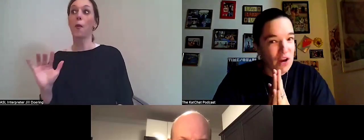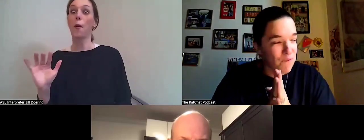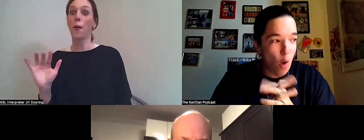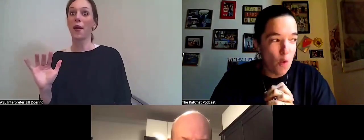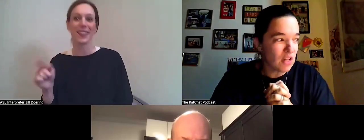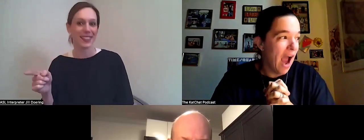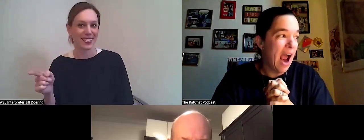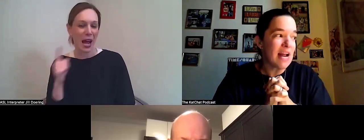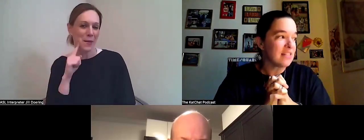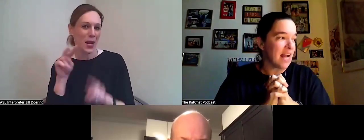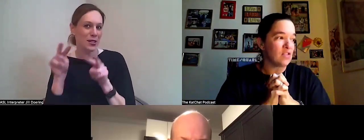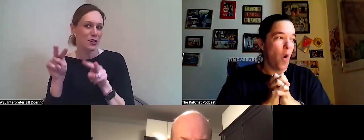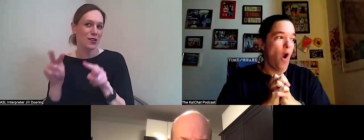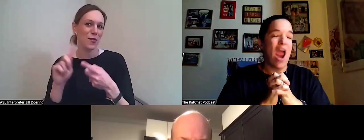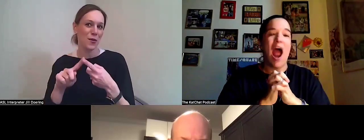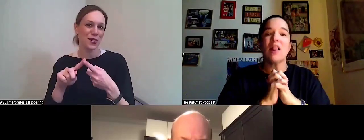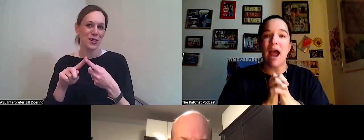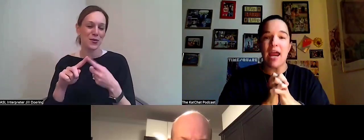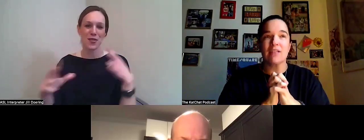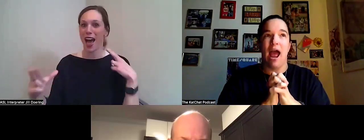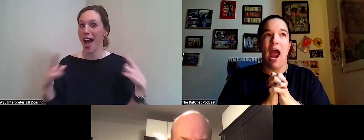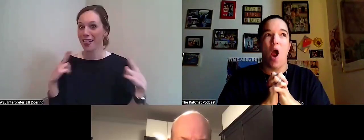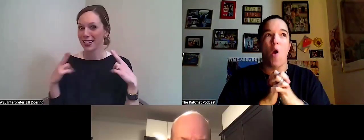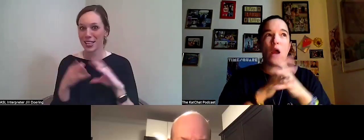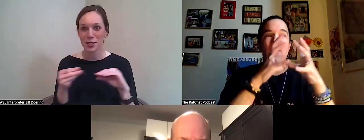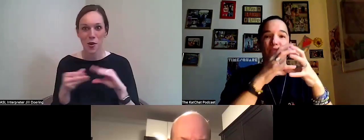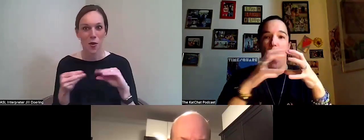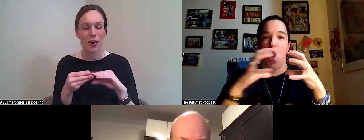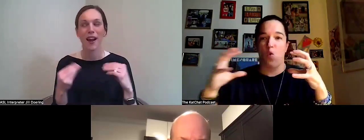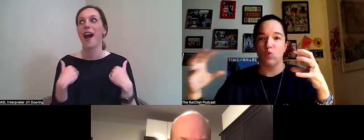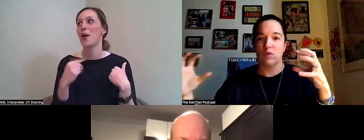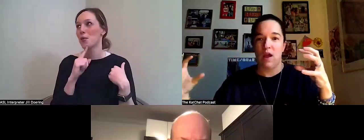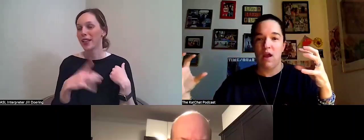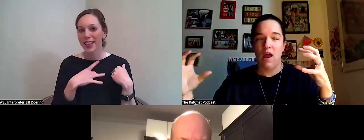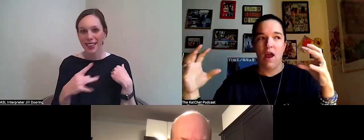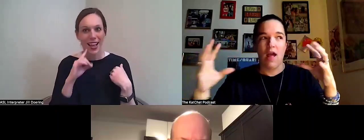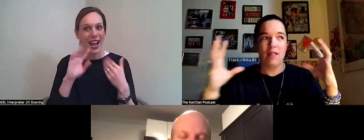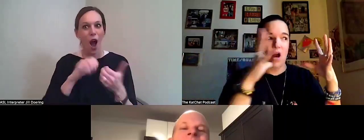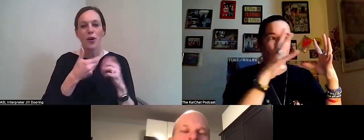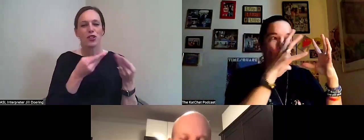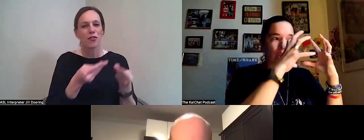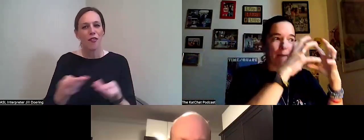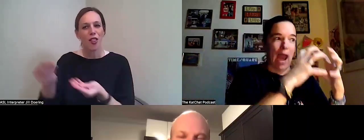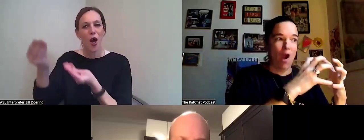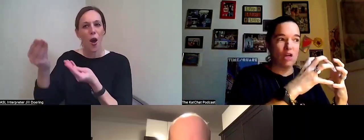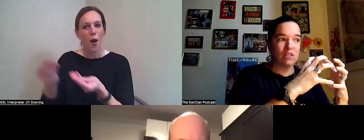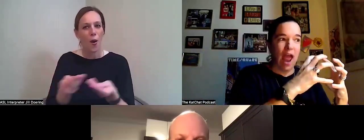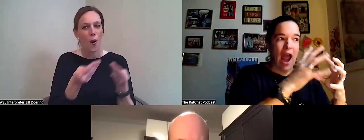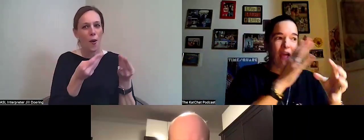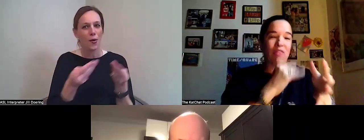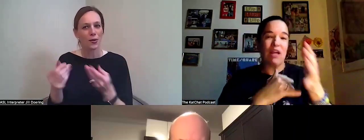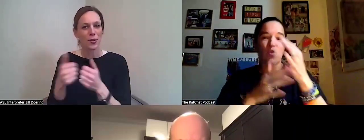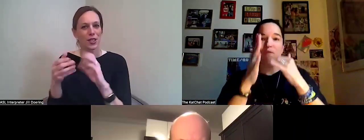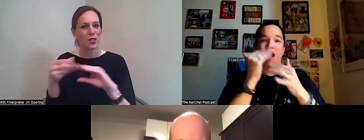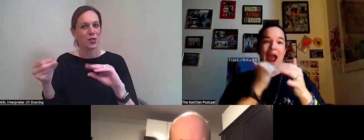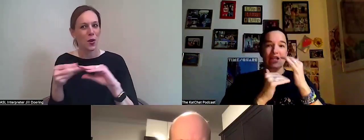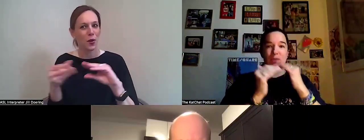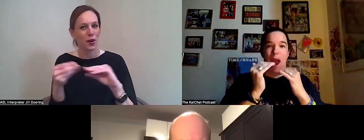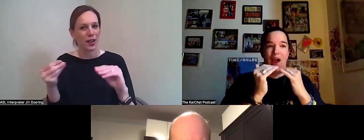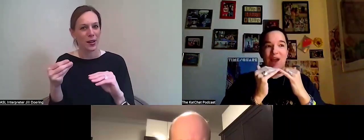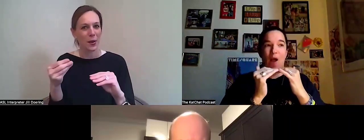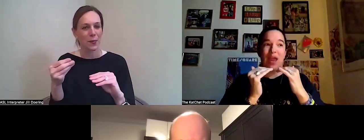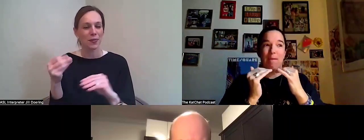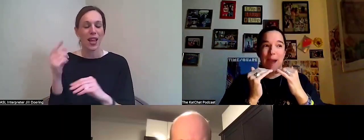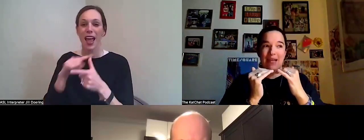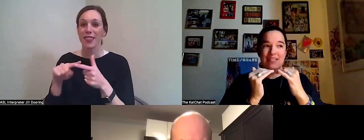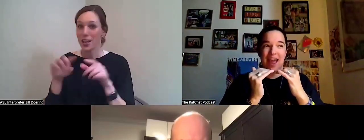so looking forward to the holiday story. I liked how it flowed, like with the parents, and then they do a